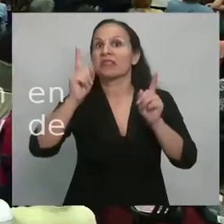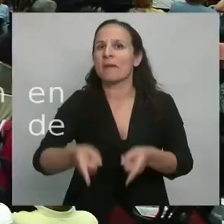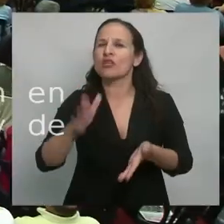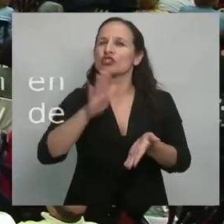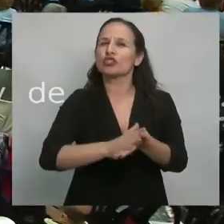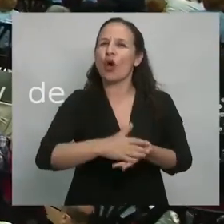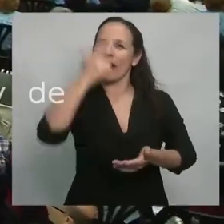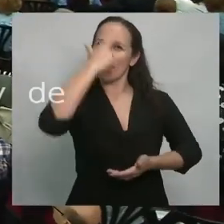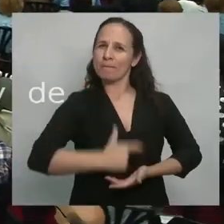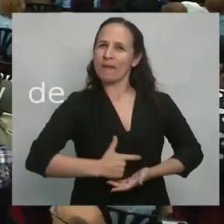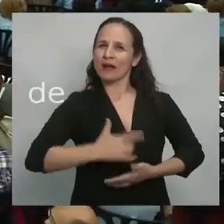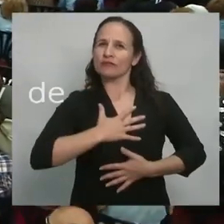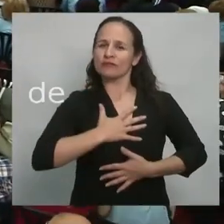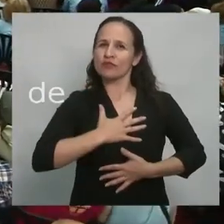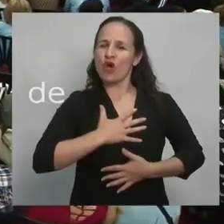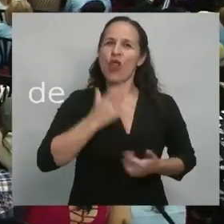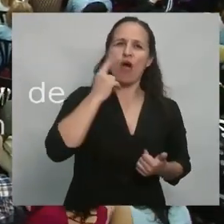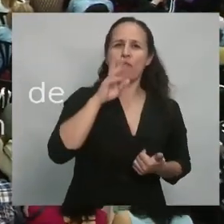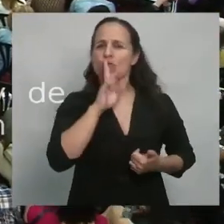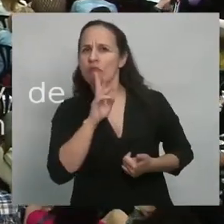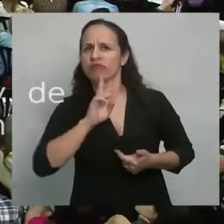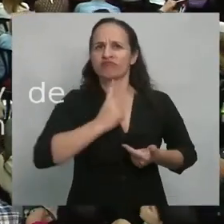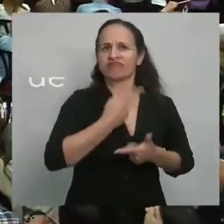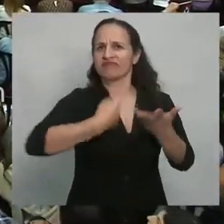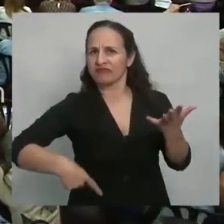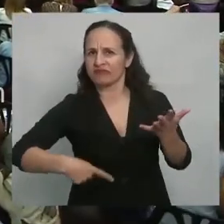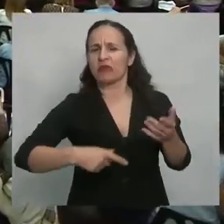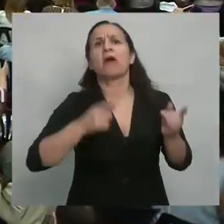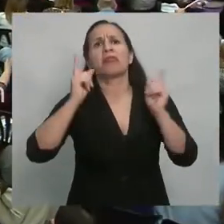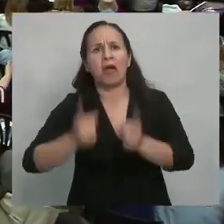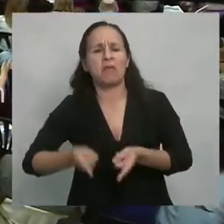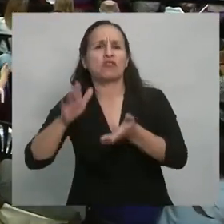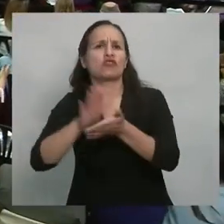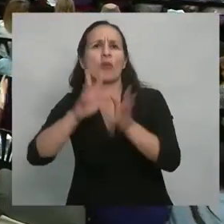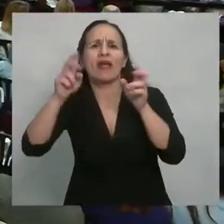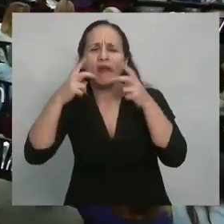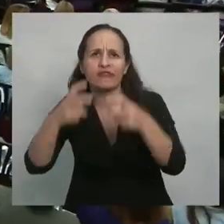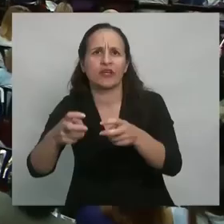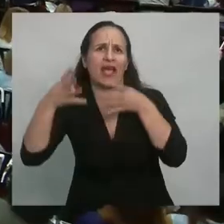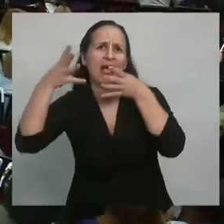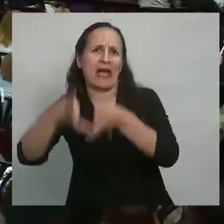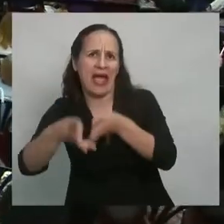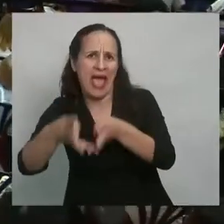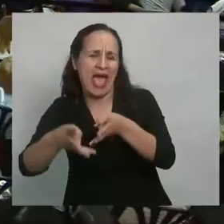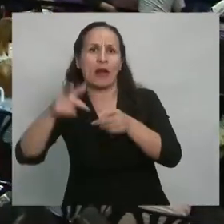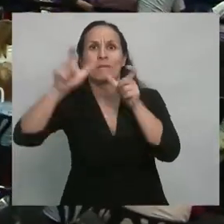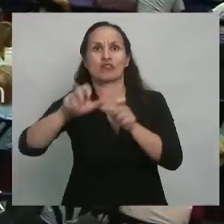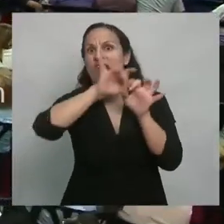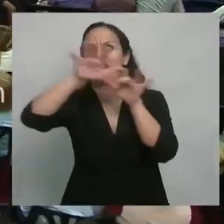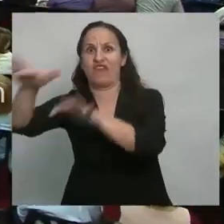displacement. They plot the spatial fragmentation and breakup of cities and